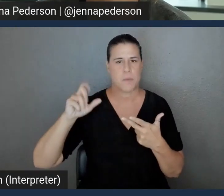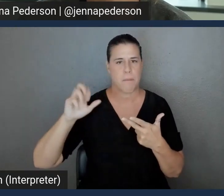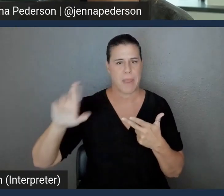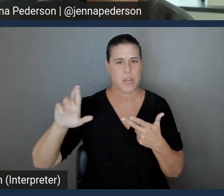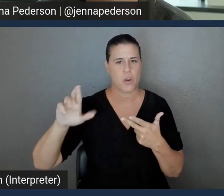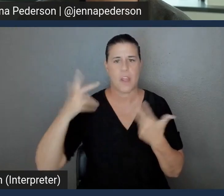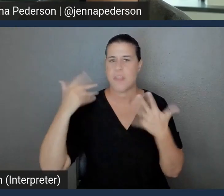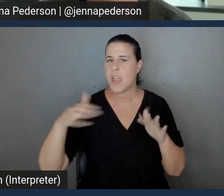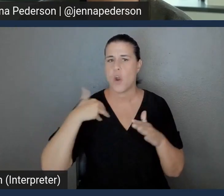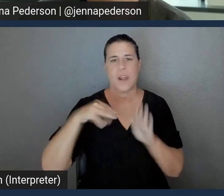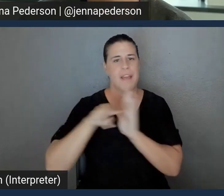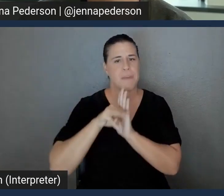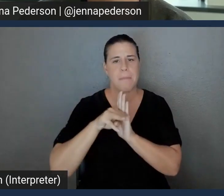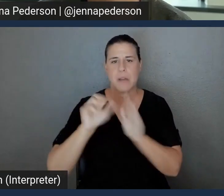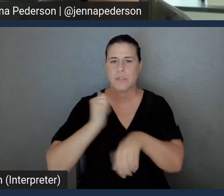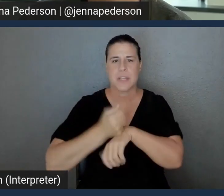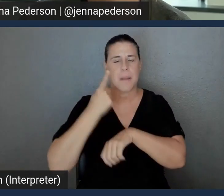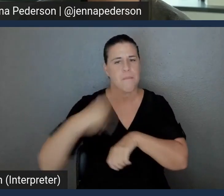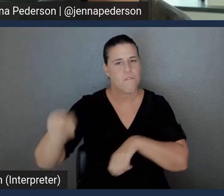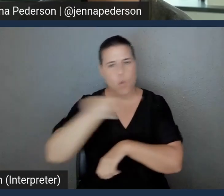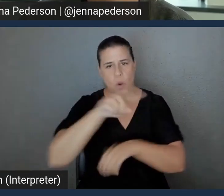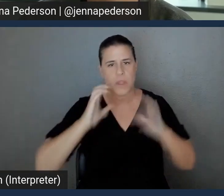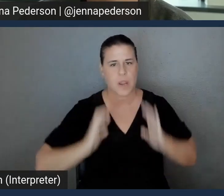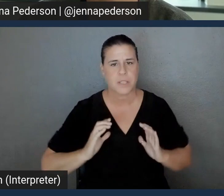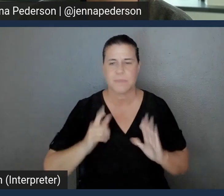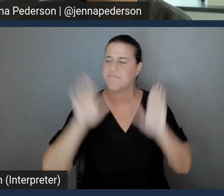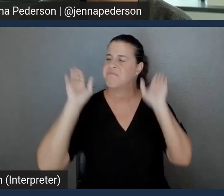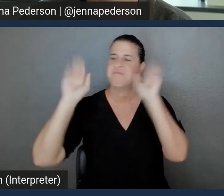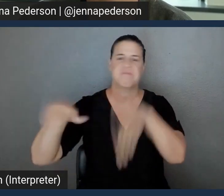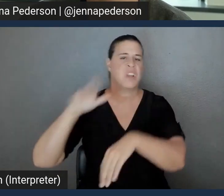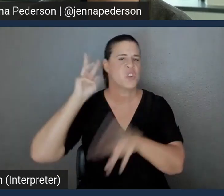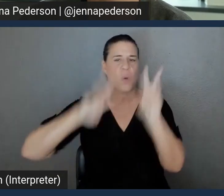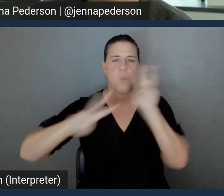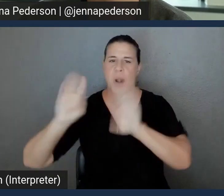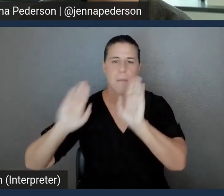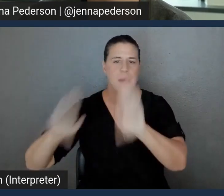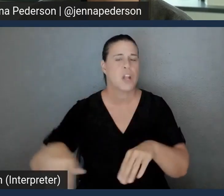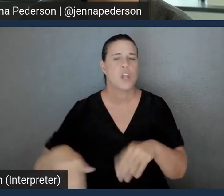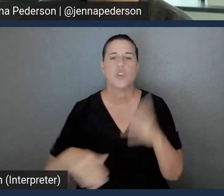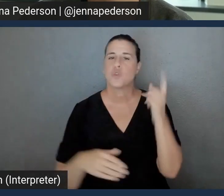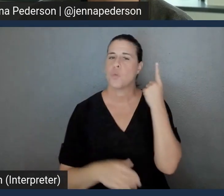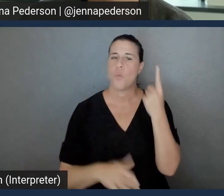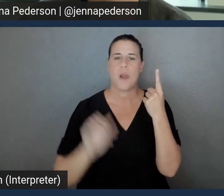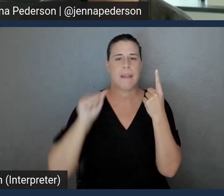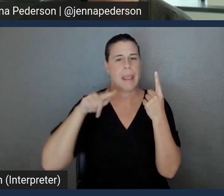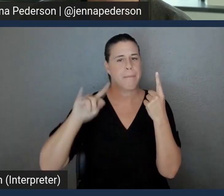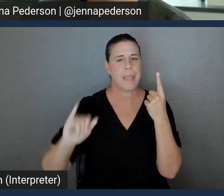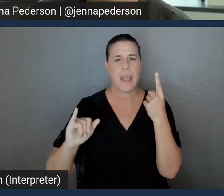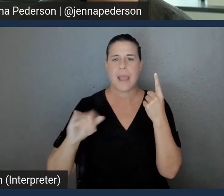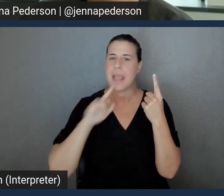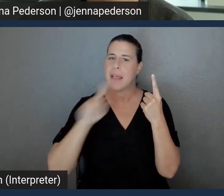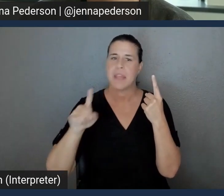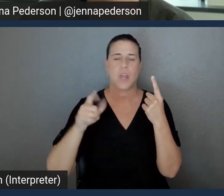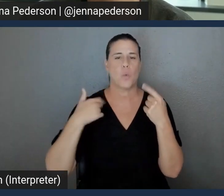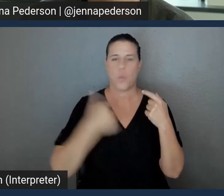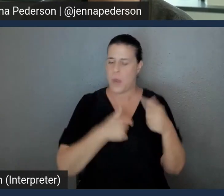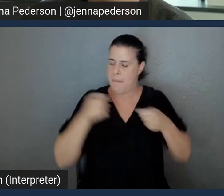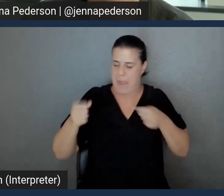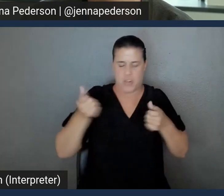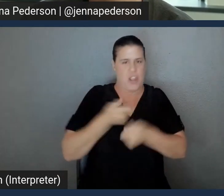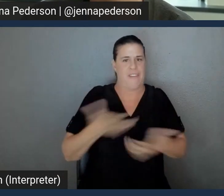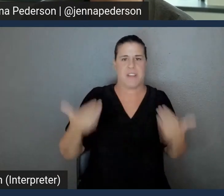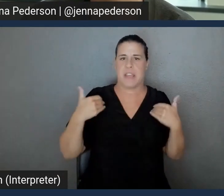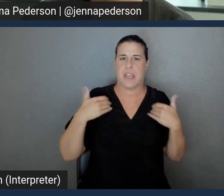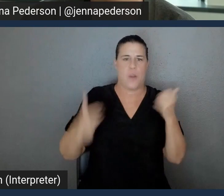for customers. And we've really said, hey, you don't need to worry about all of this. Just take the single API, and we'll manage everything in the back end, whether it needs to